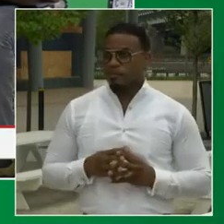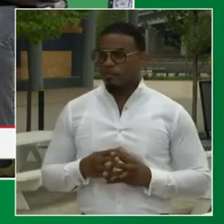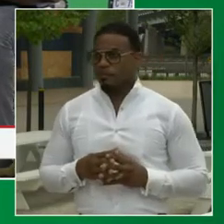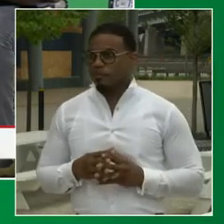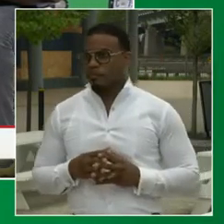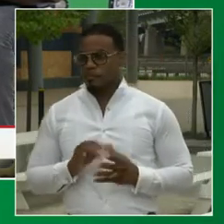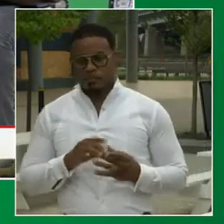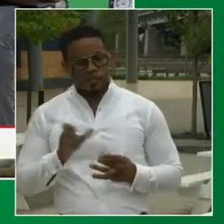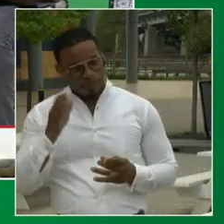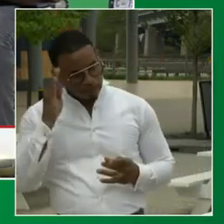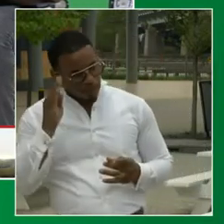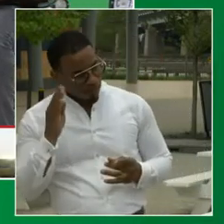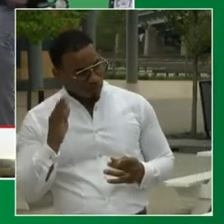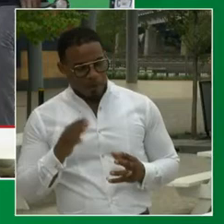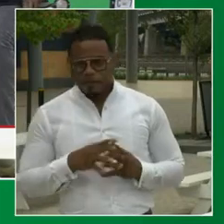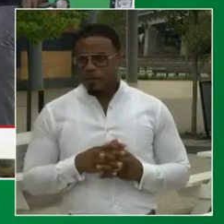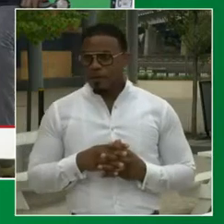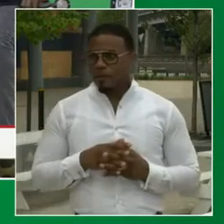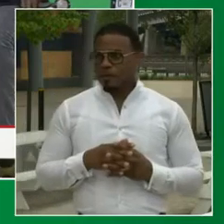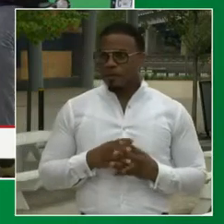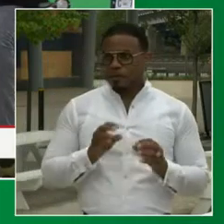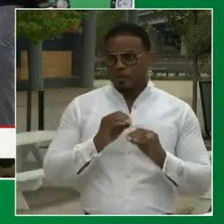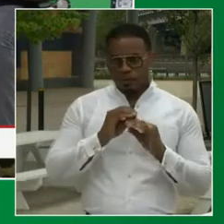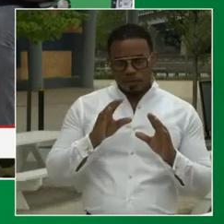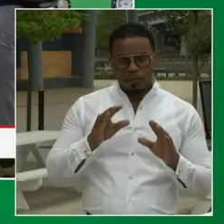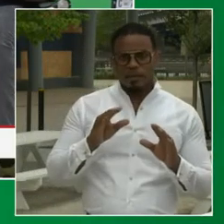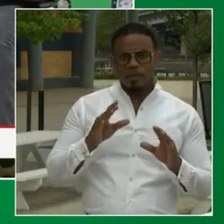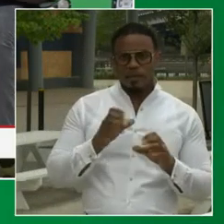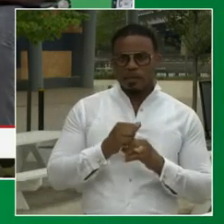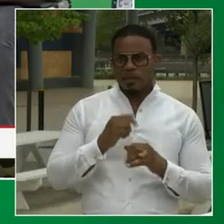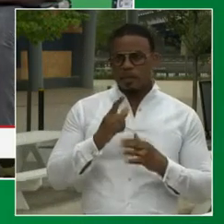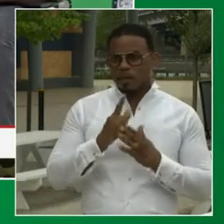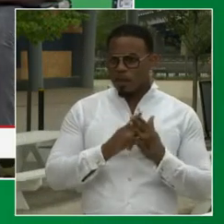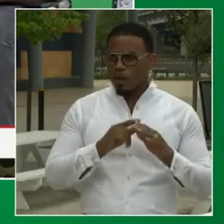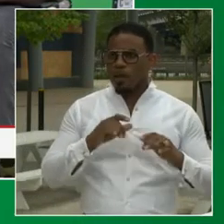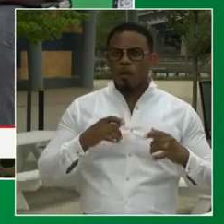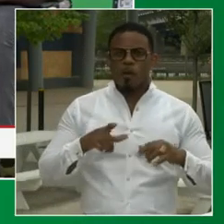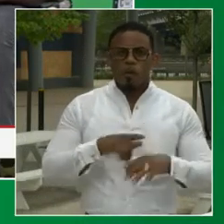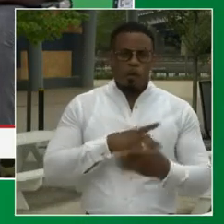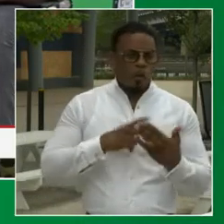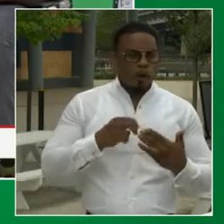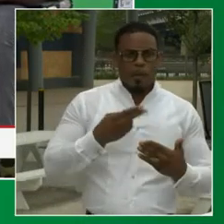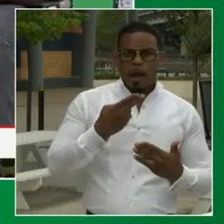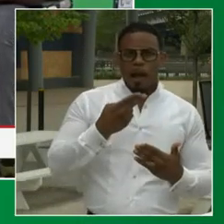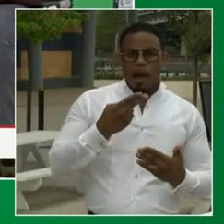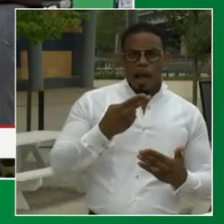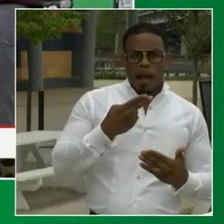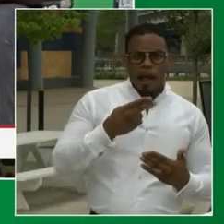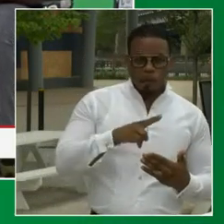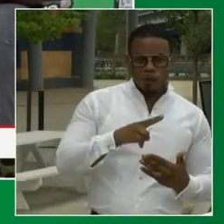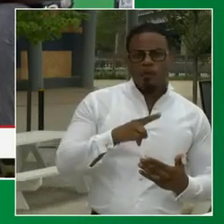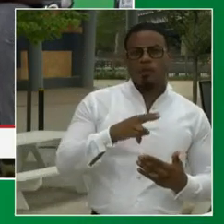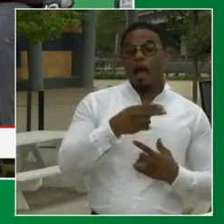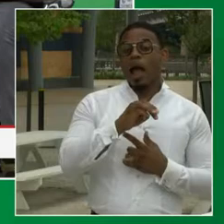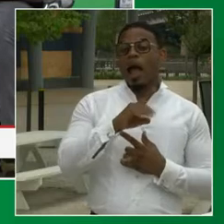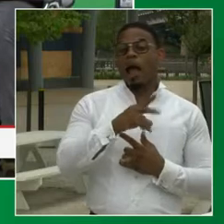Okay, so I know you did, Coppin State, you did a law program at Howard University School of Law, Yes. and both you and Rahama